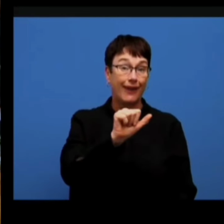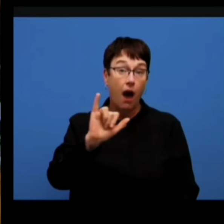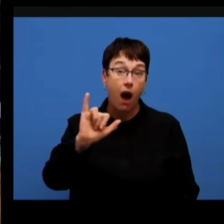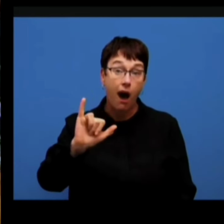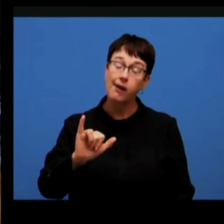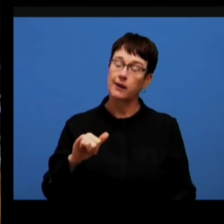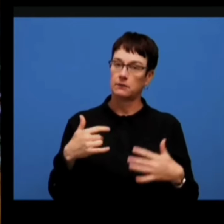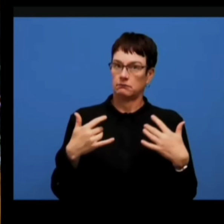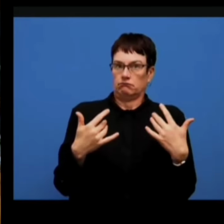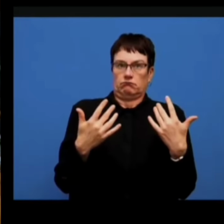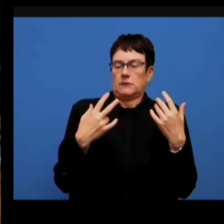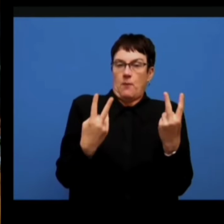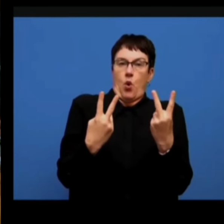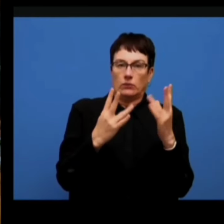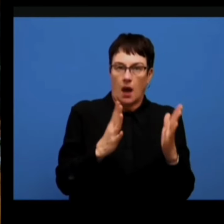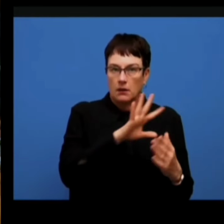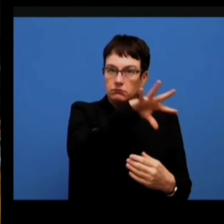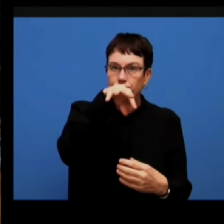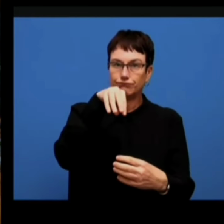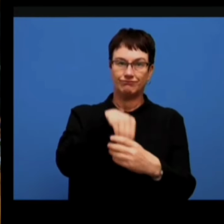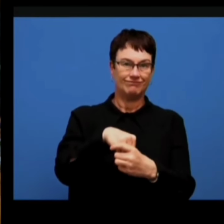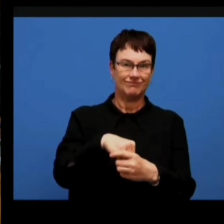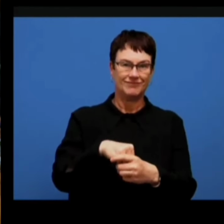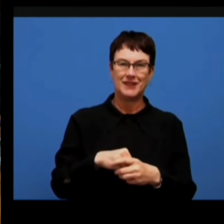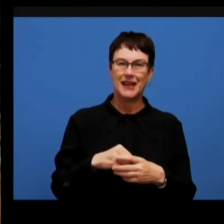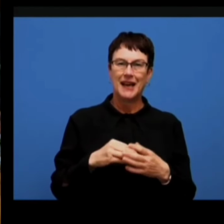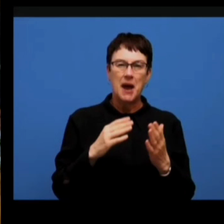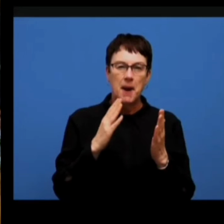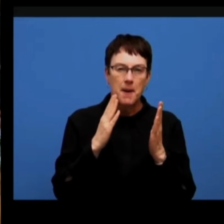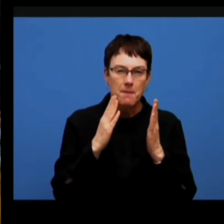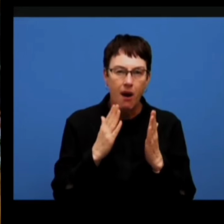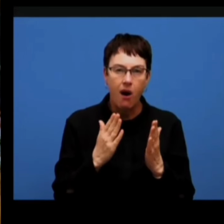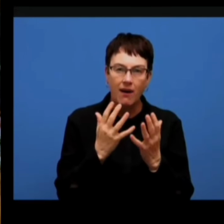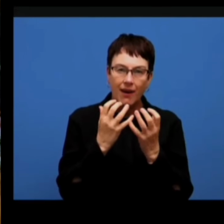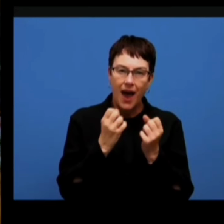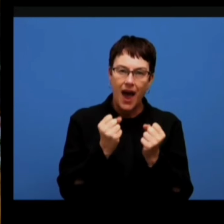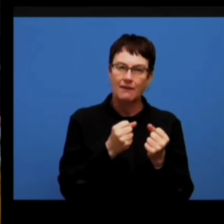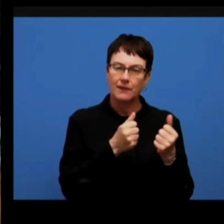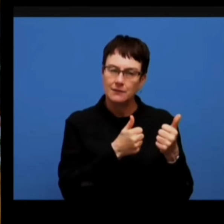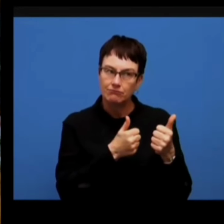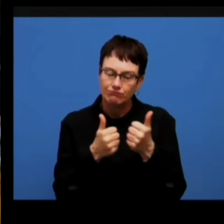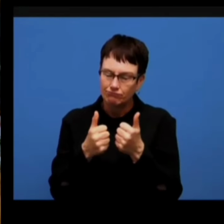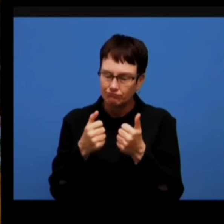transparent, and include true multilateral cooperation and